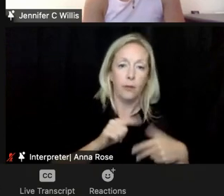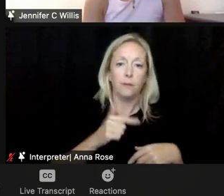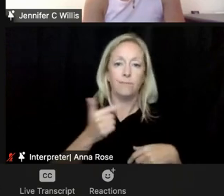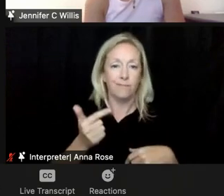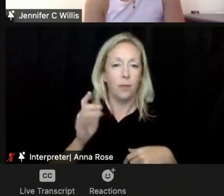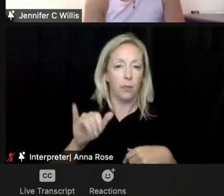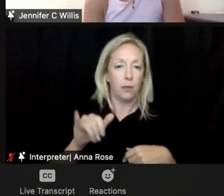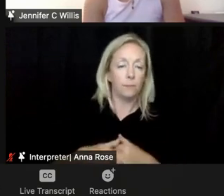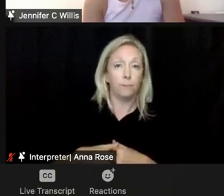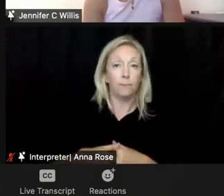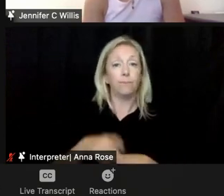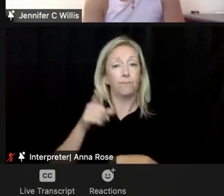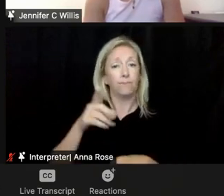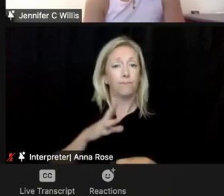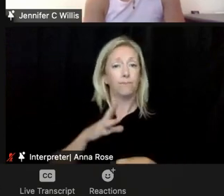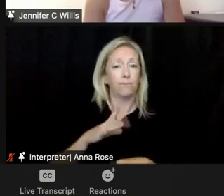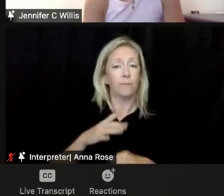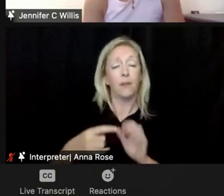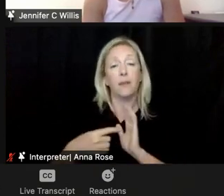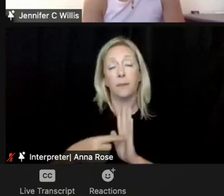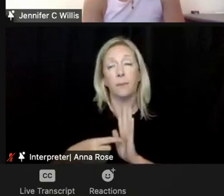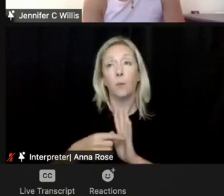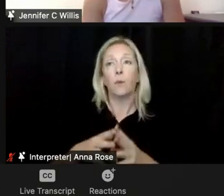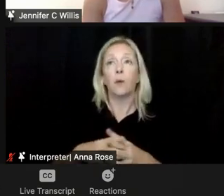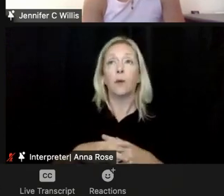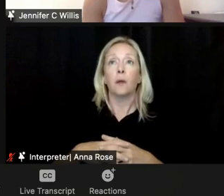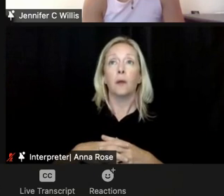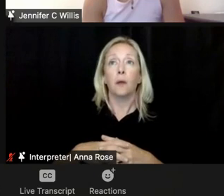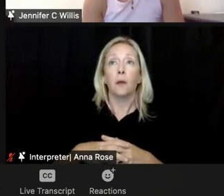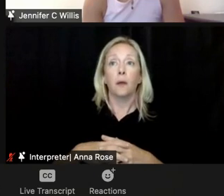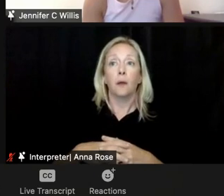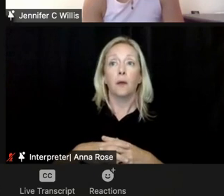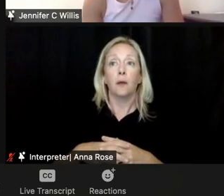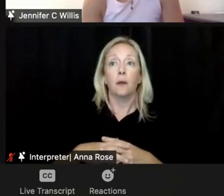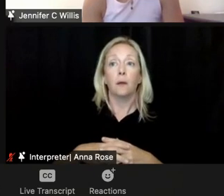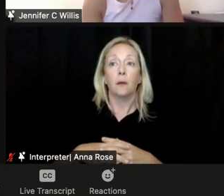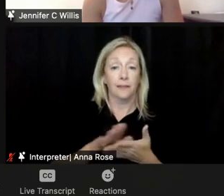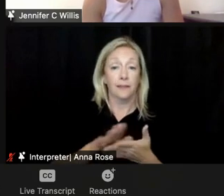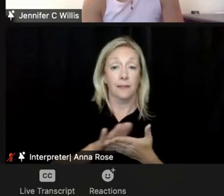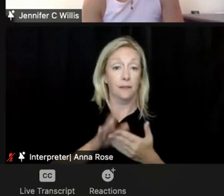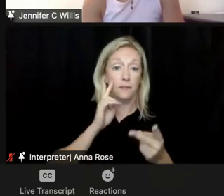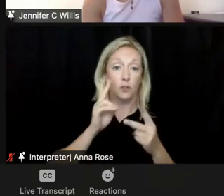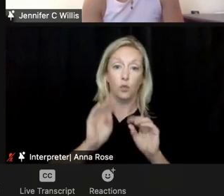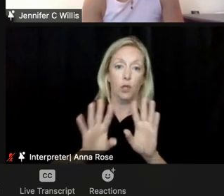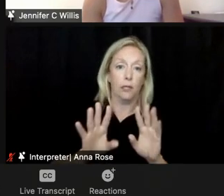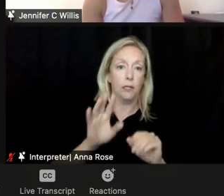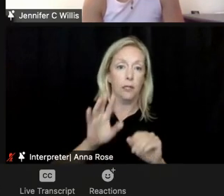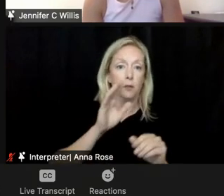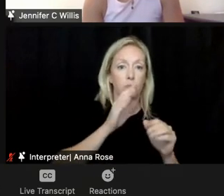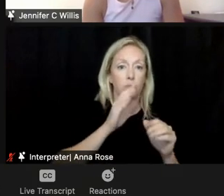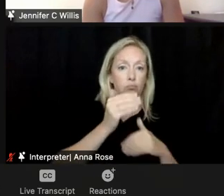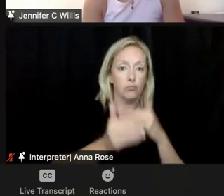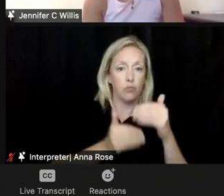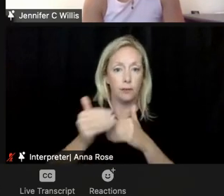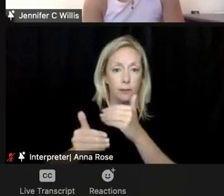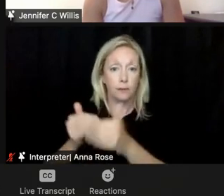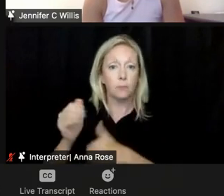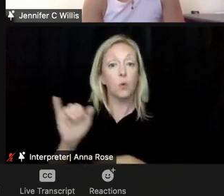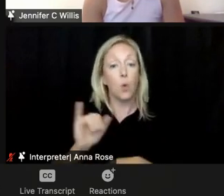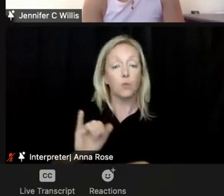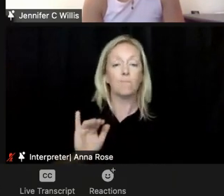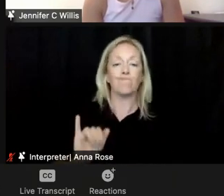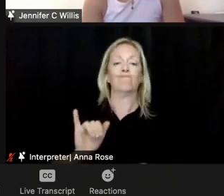this is a really great example, but I think it's a nice visual example, but it's also a great reminder of how we